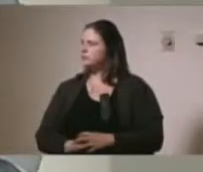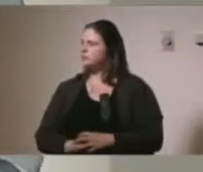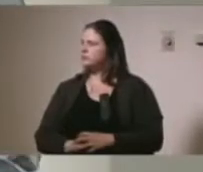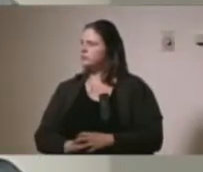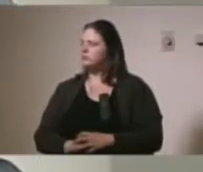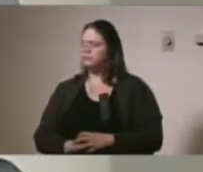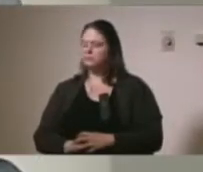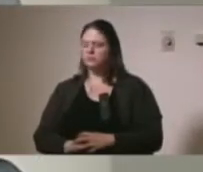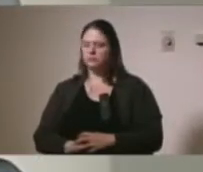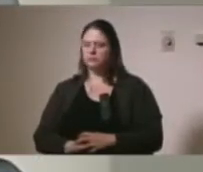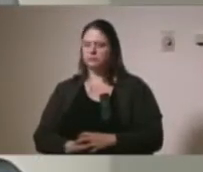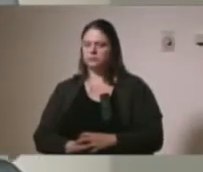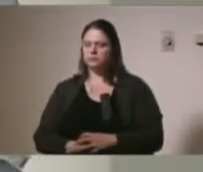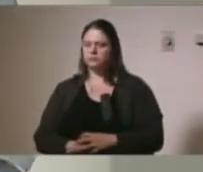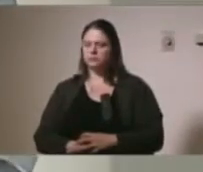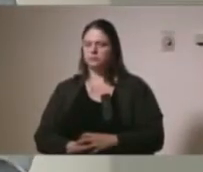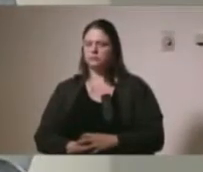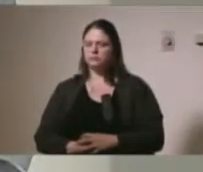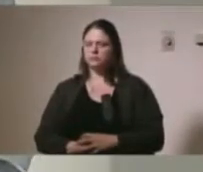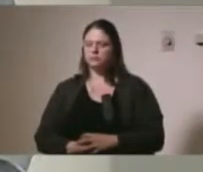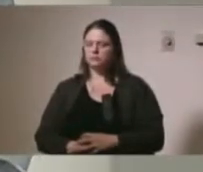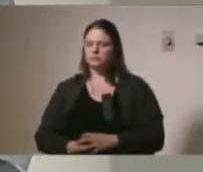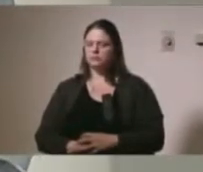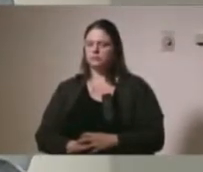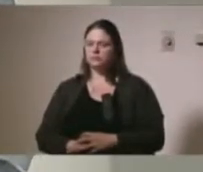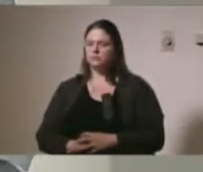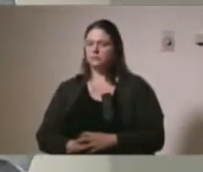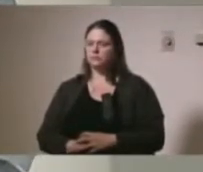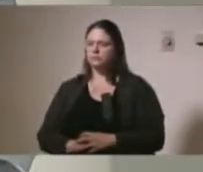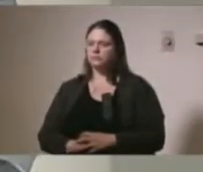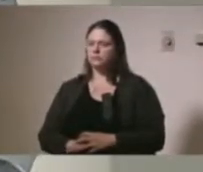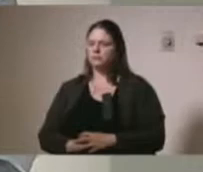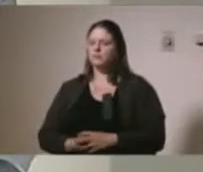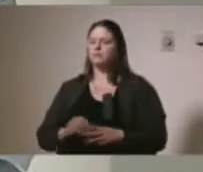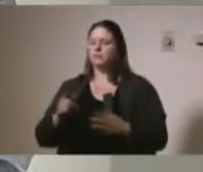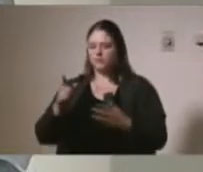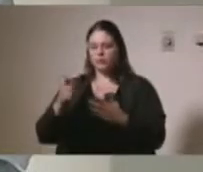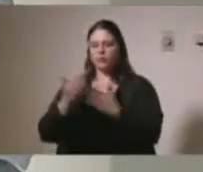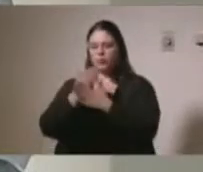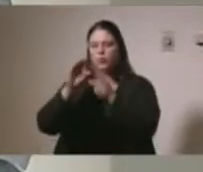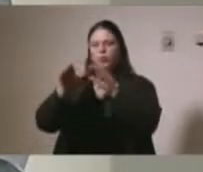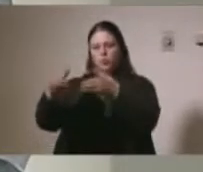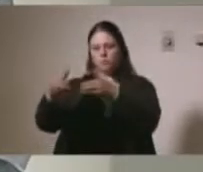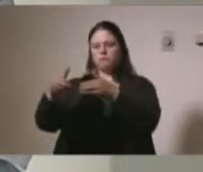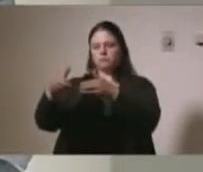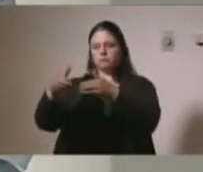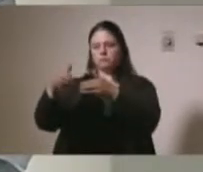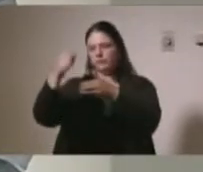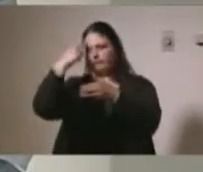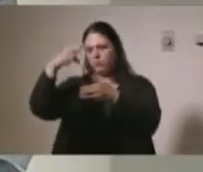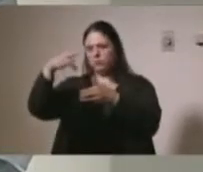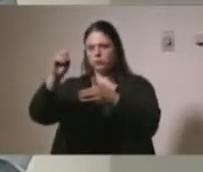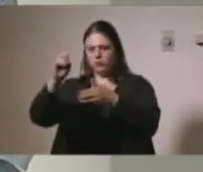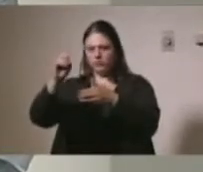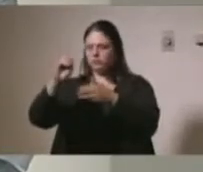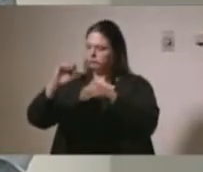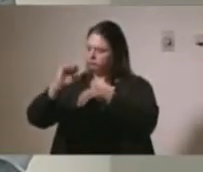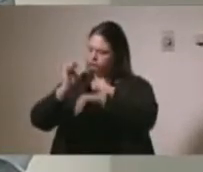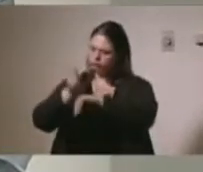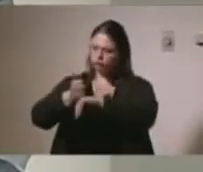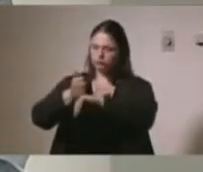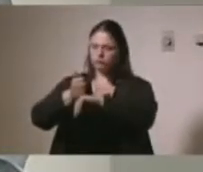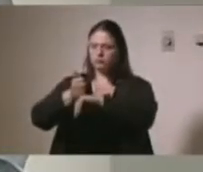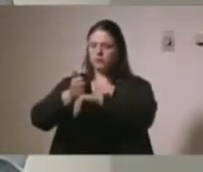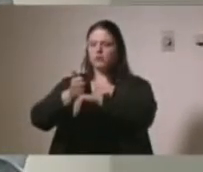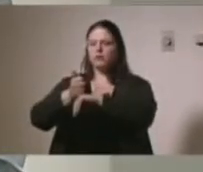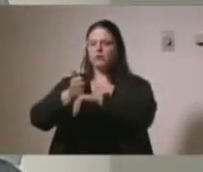the new organ of the future Italian group Post was set up. From that year, the Italian